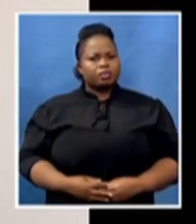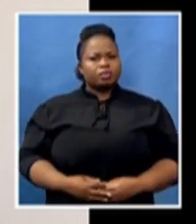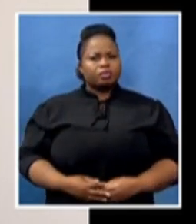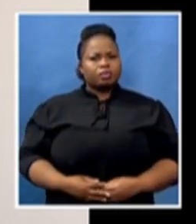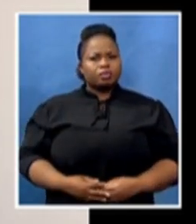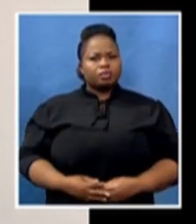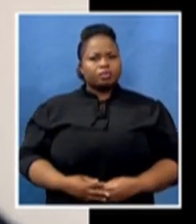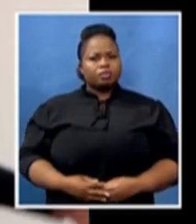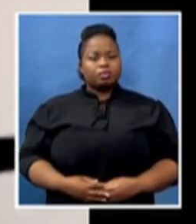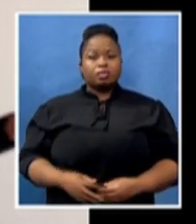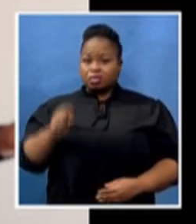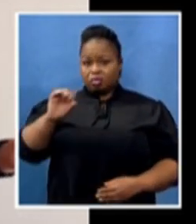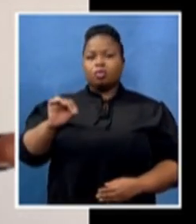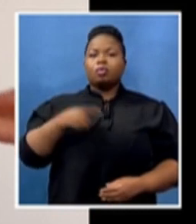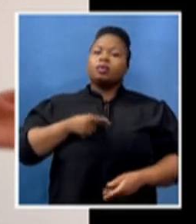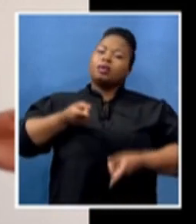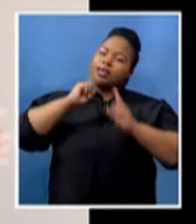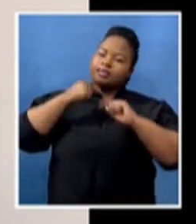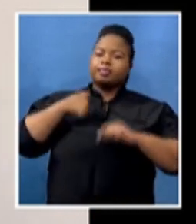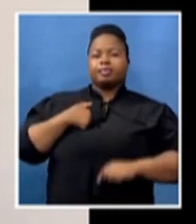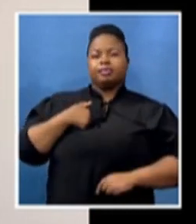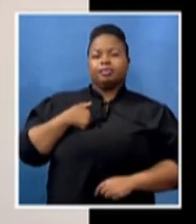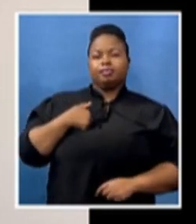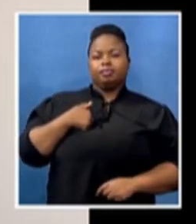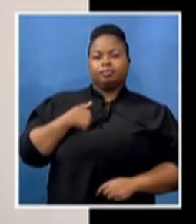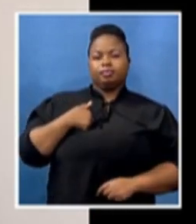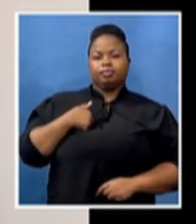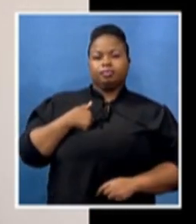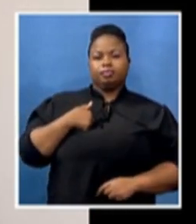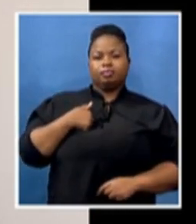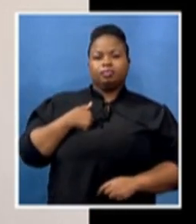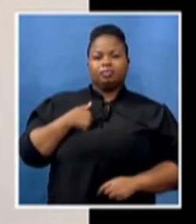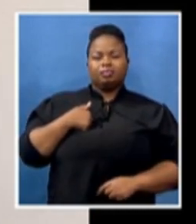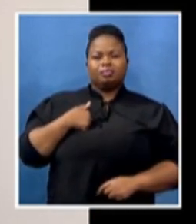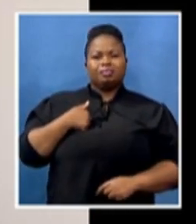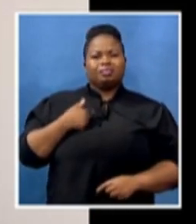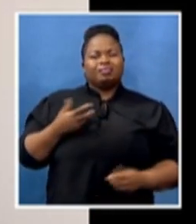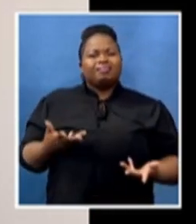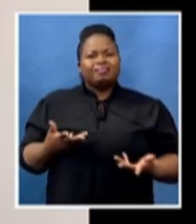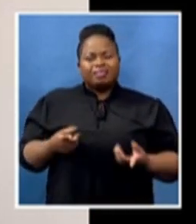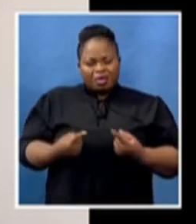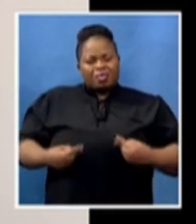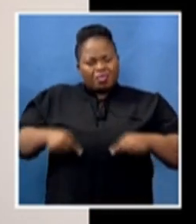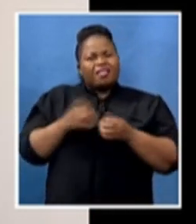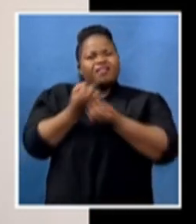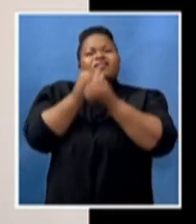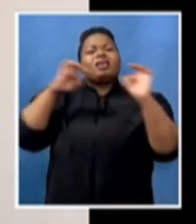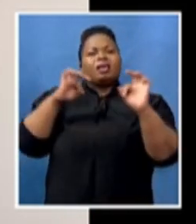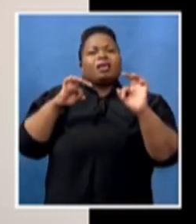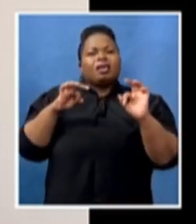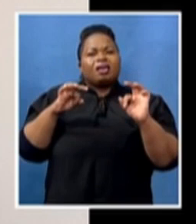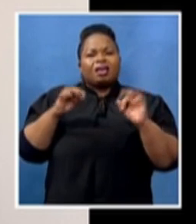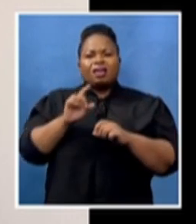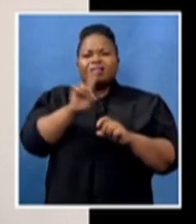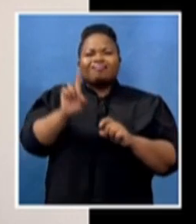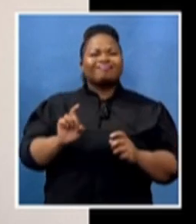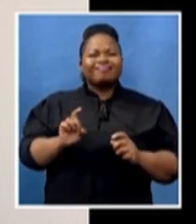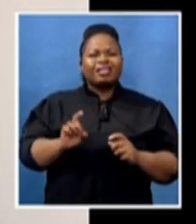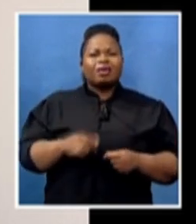this. Will we be free if we cut out our